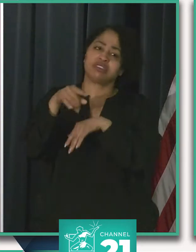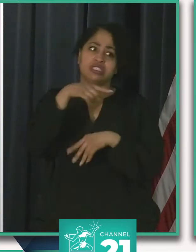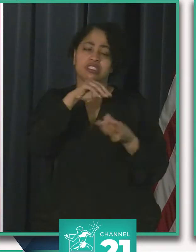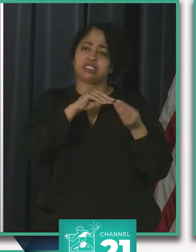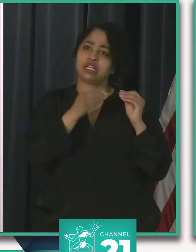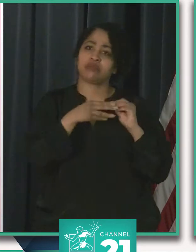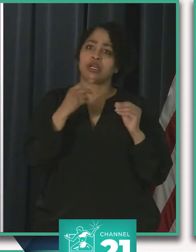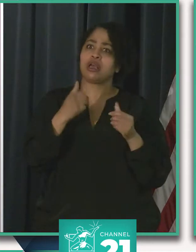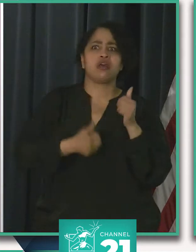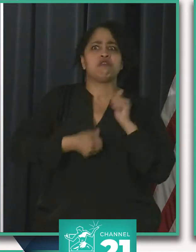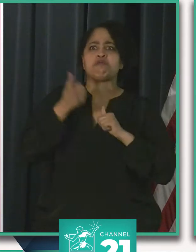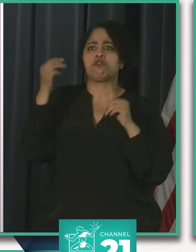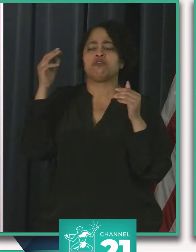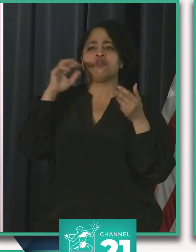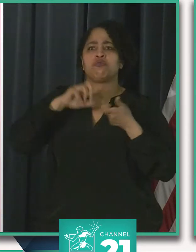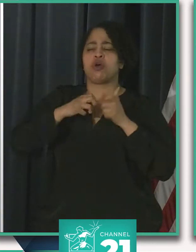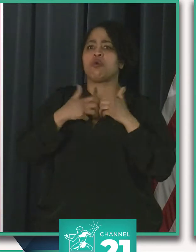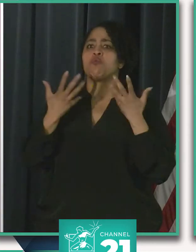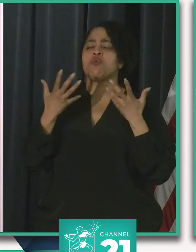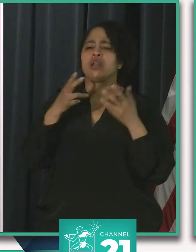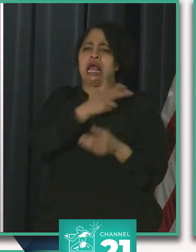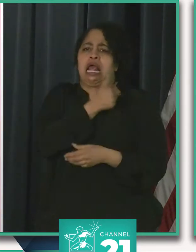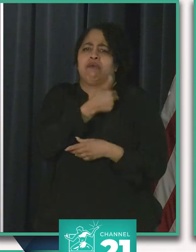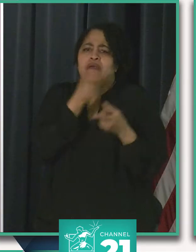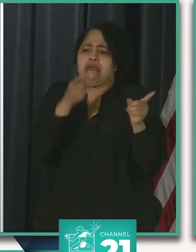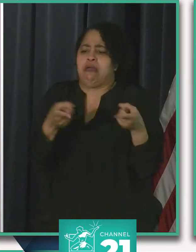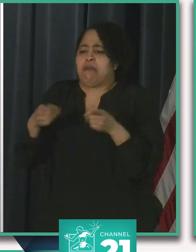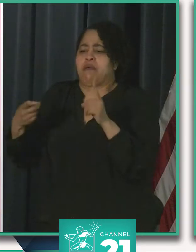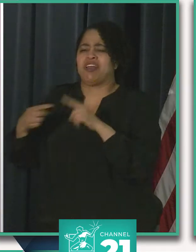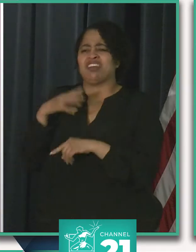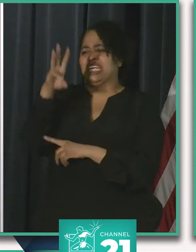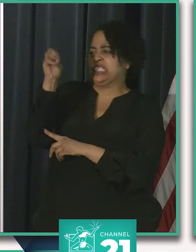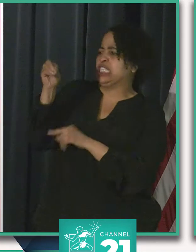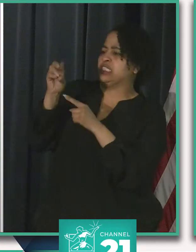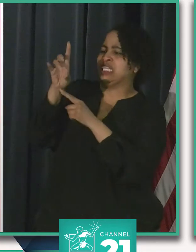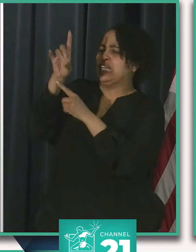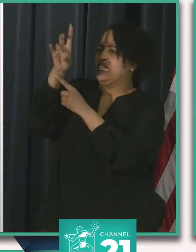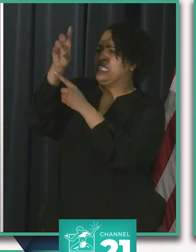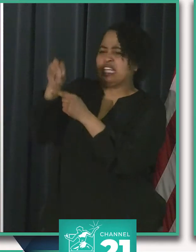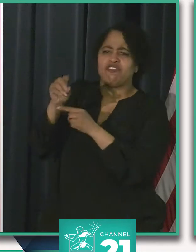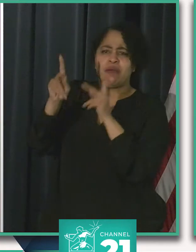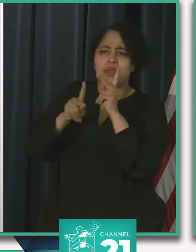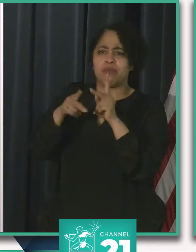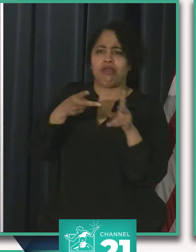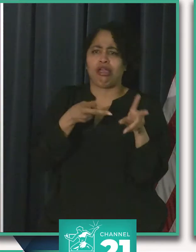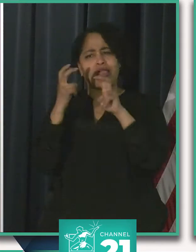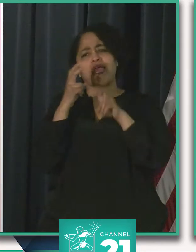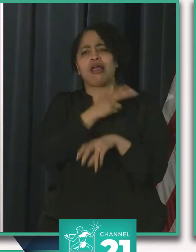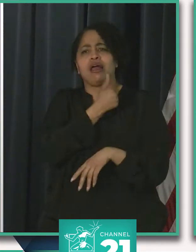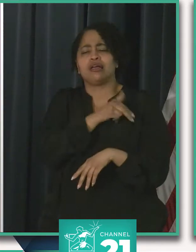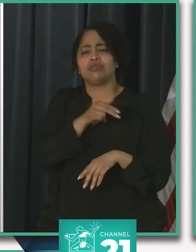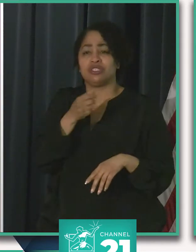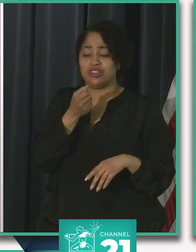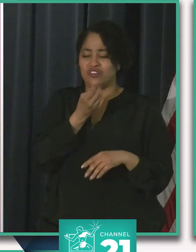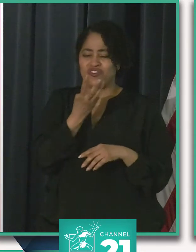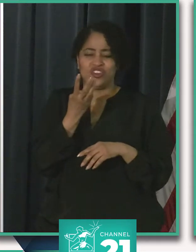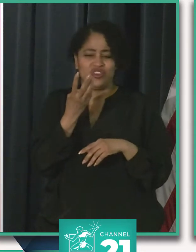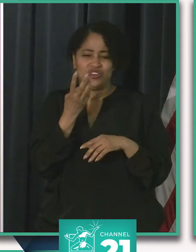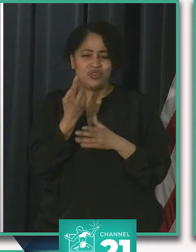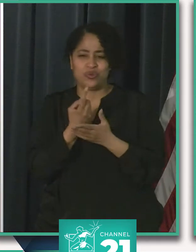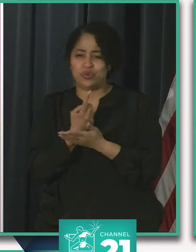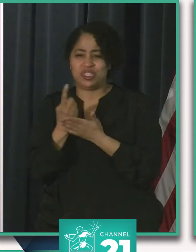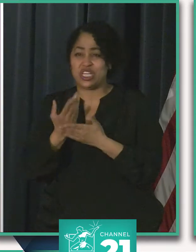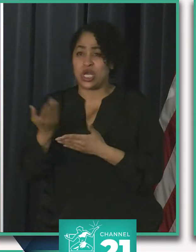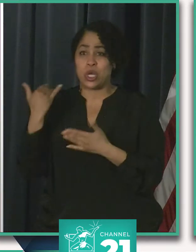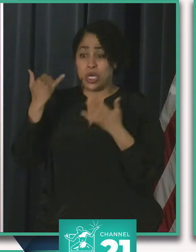what's happening in the hospitals. We had 60 or 70 people in the hospitals just a couple weeks ago. Today we had